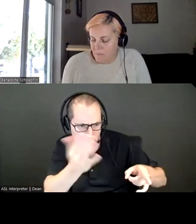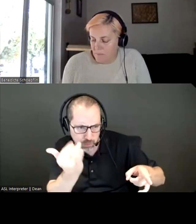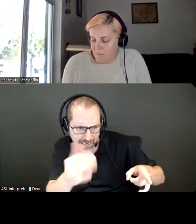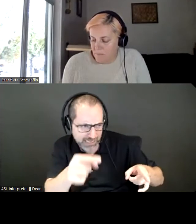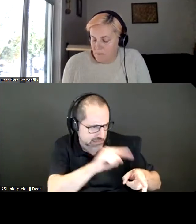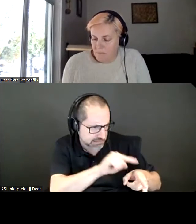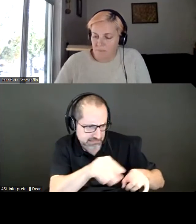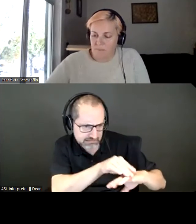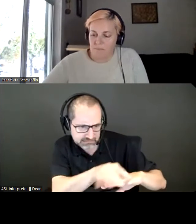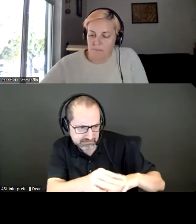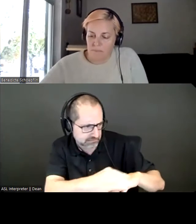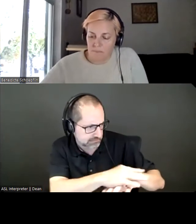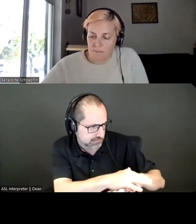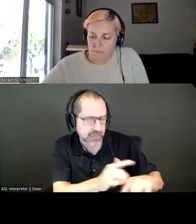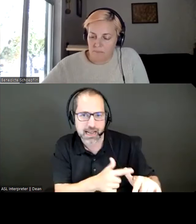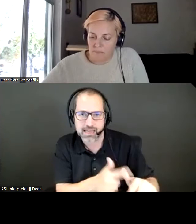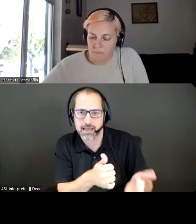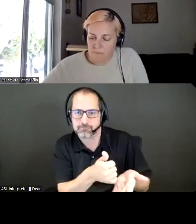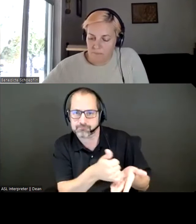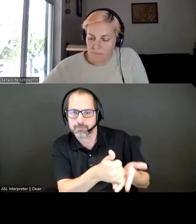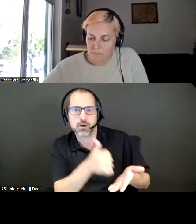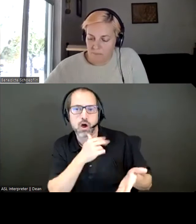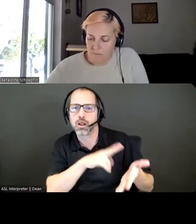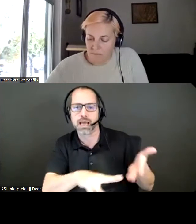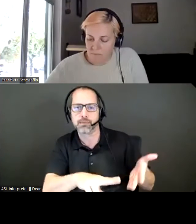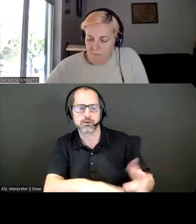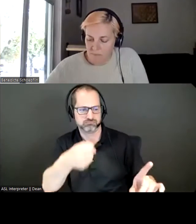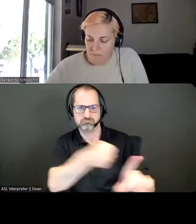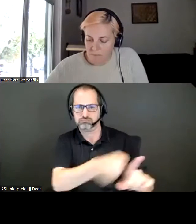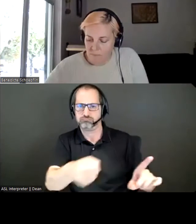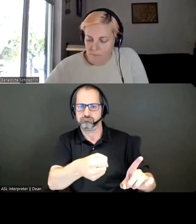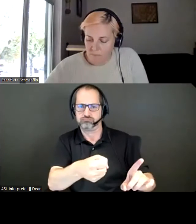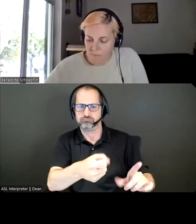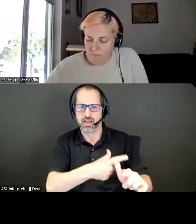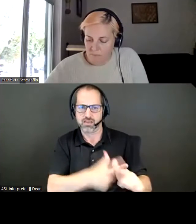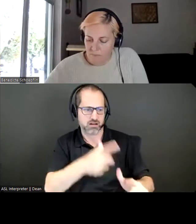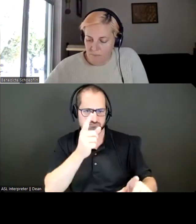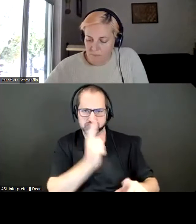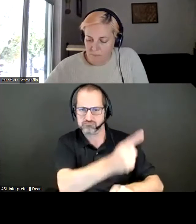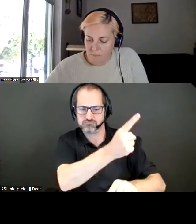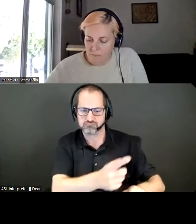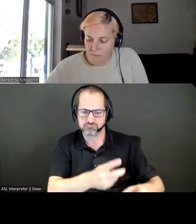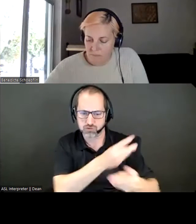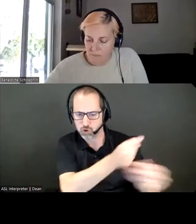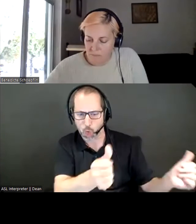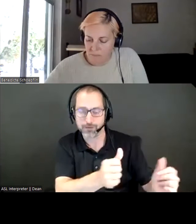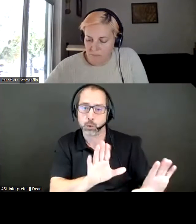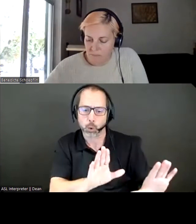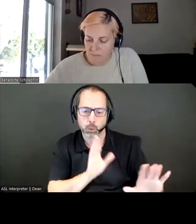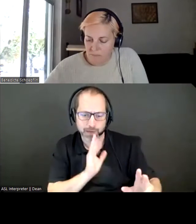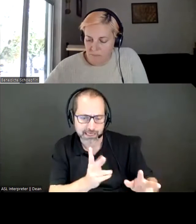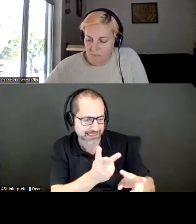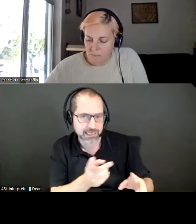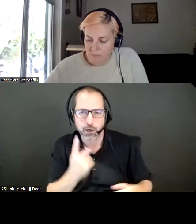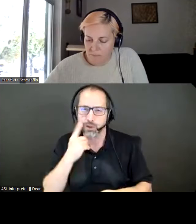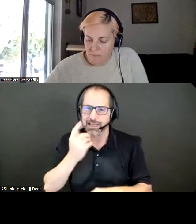assist versus, labeling something and then trying to solve it. Sometimes that's what people think social workers